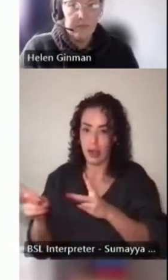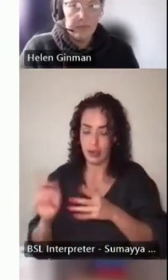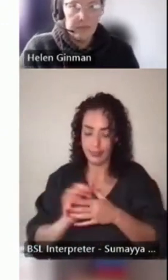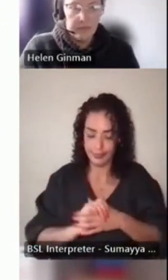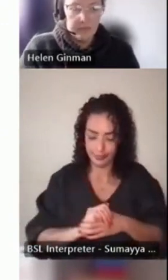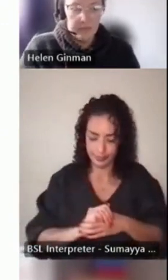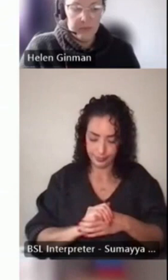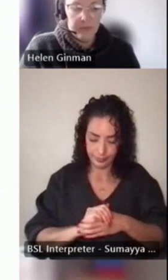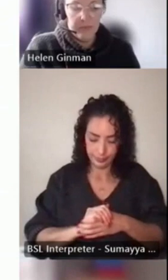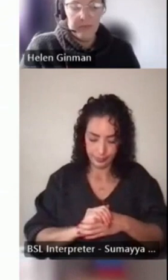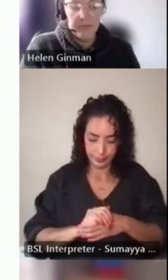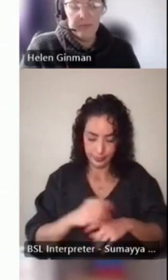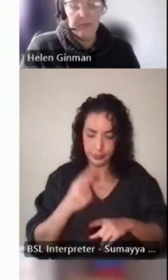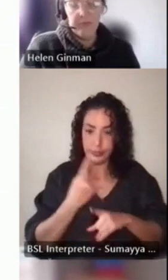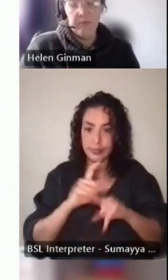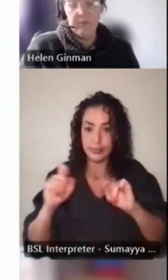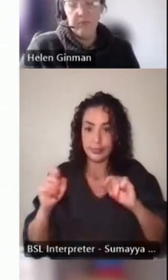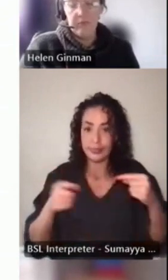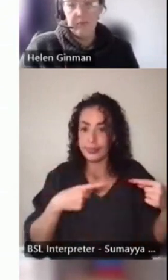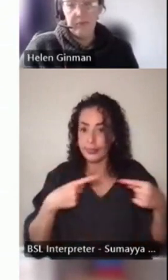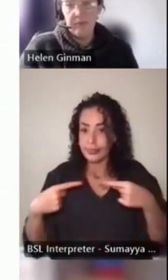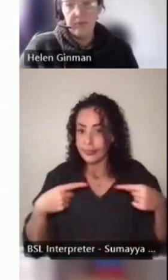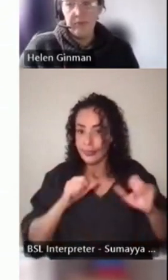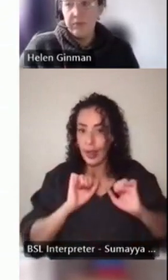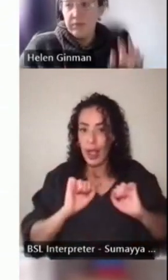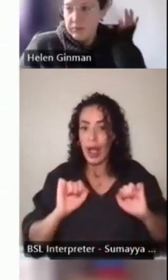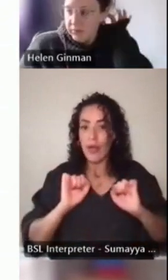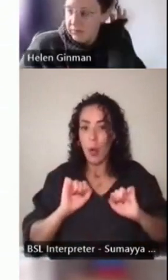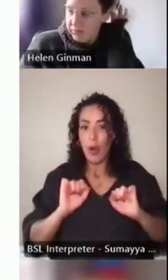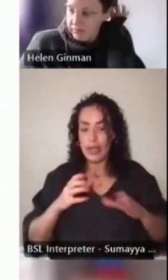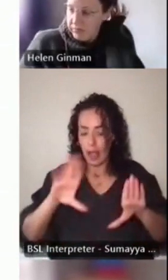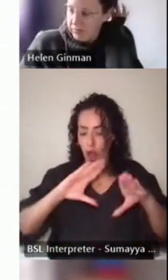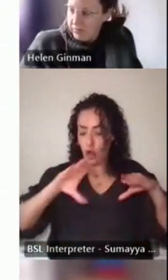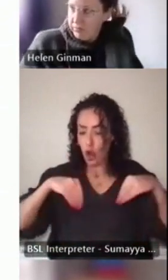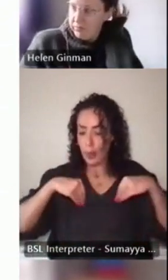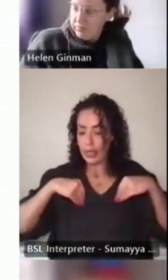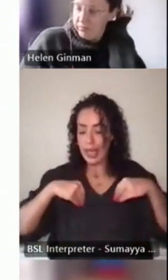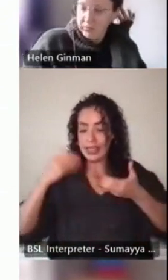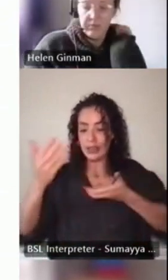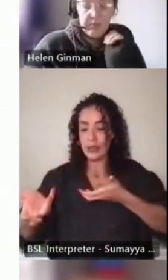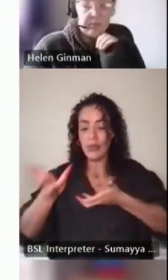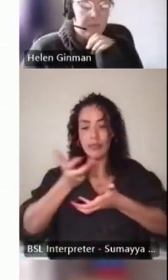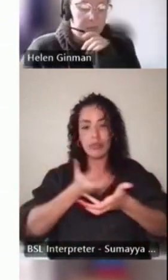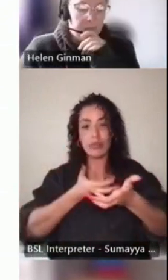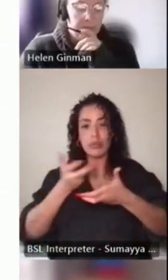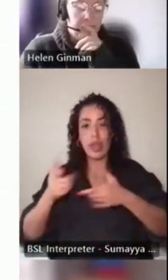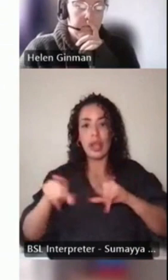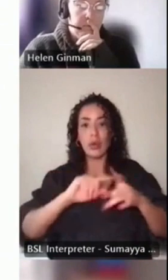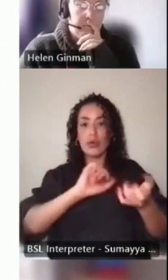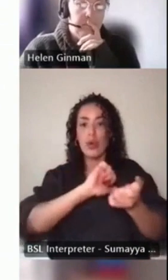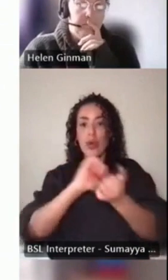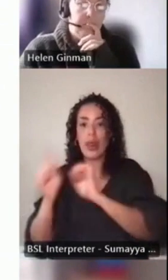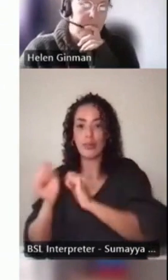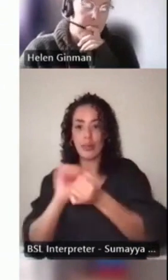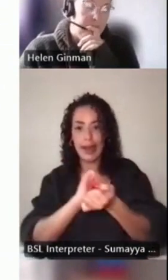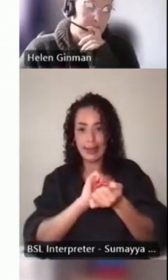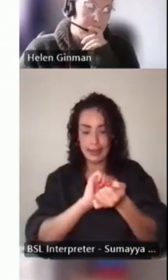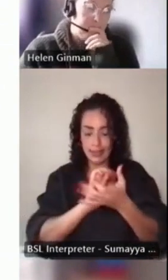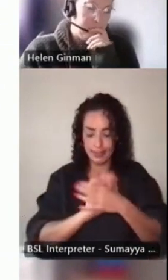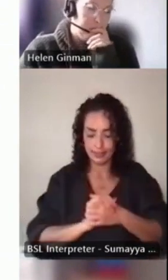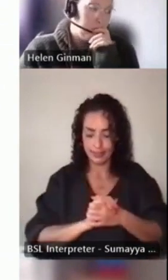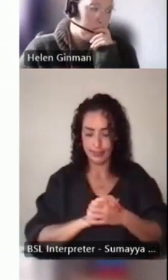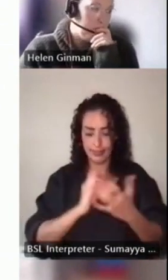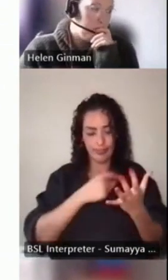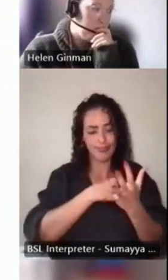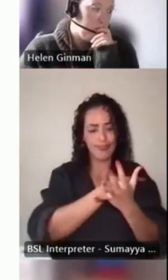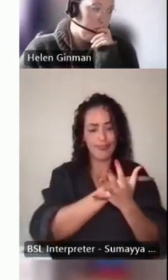We mentioned competing, avoiding, accommodating, compromising, and collaborating. So each of